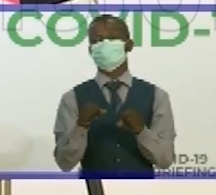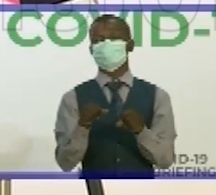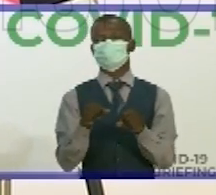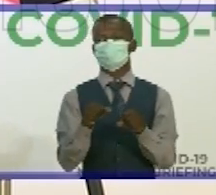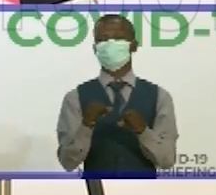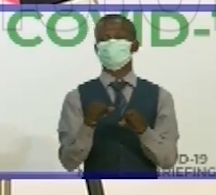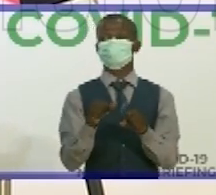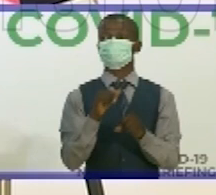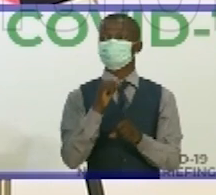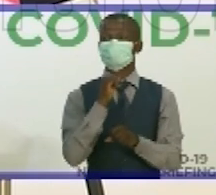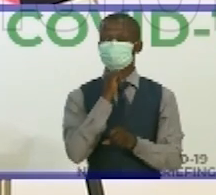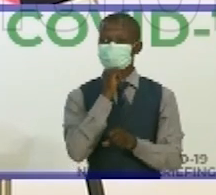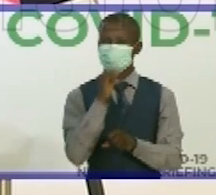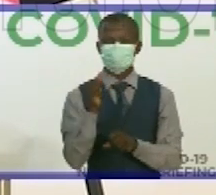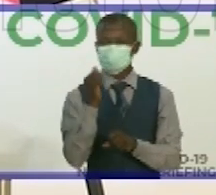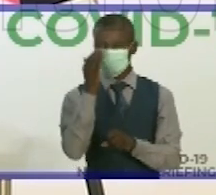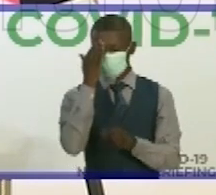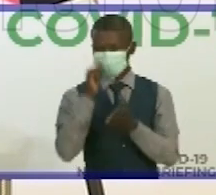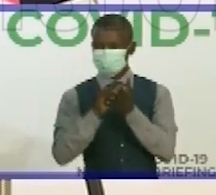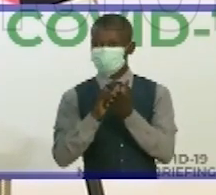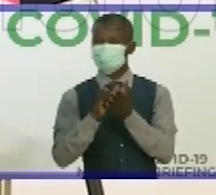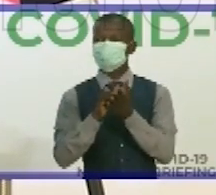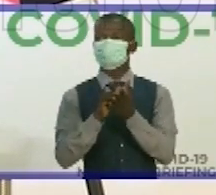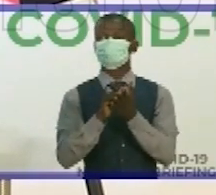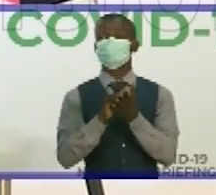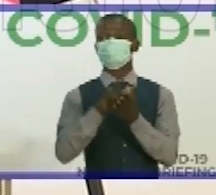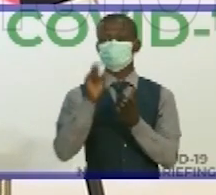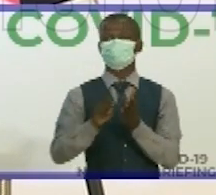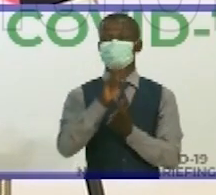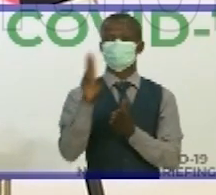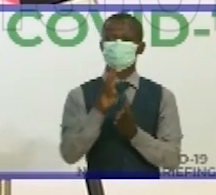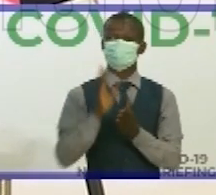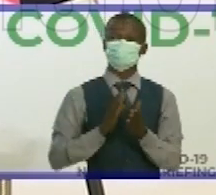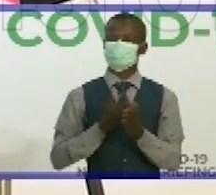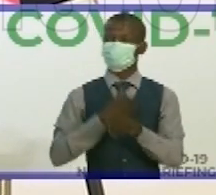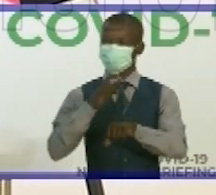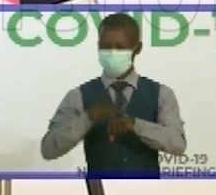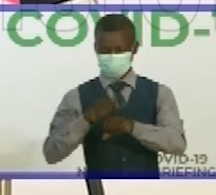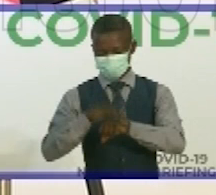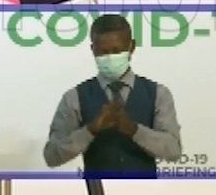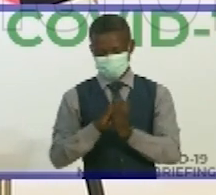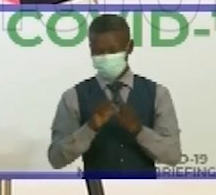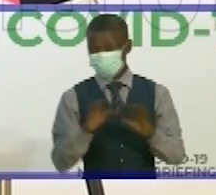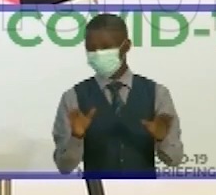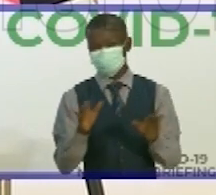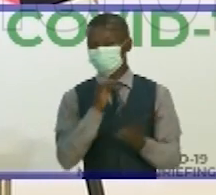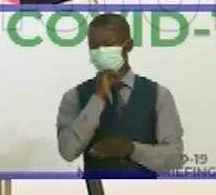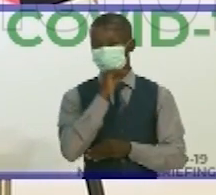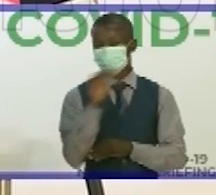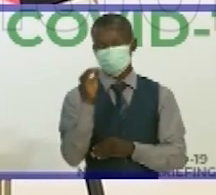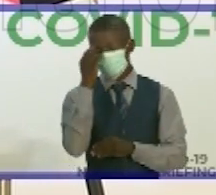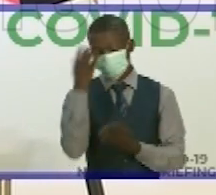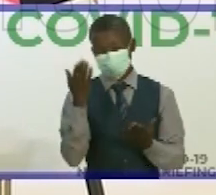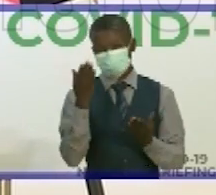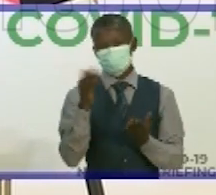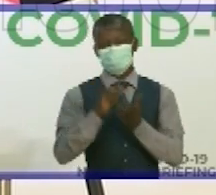There's no doubt that people are tired of COVID. There's no doubt that we are